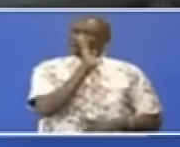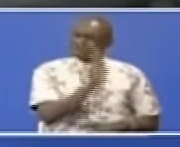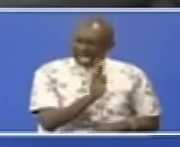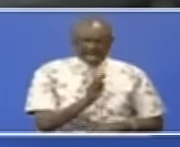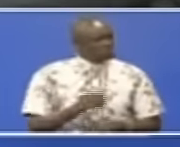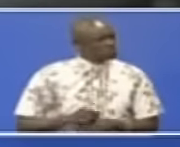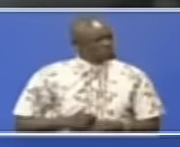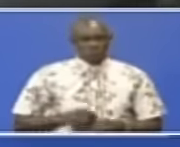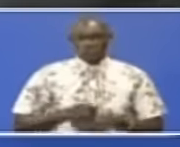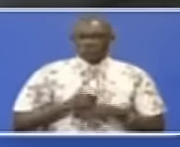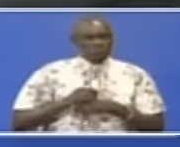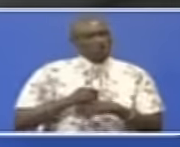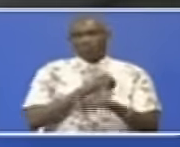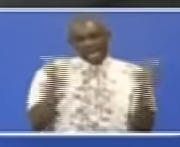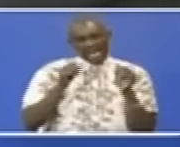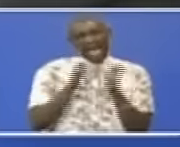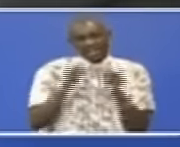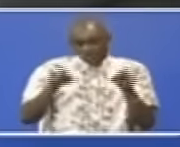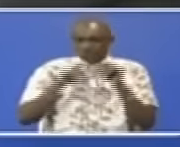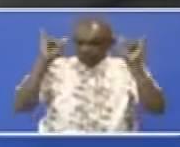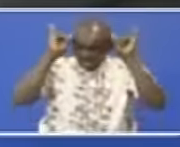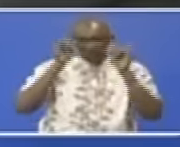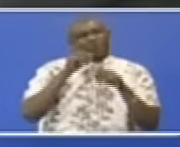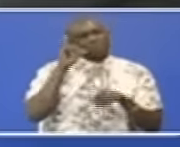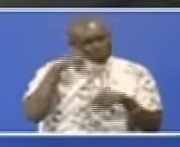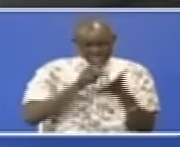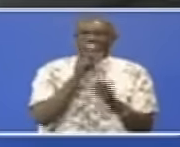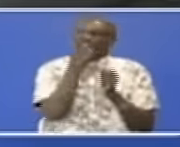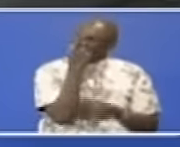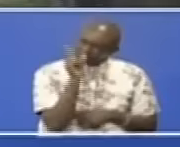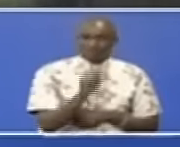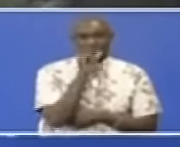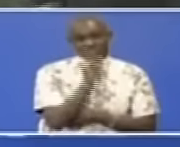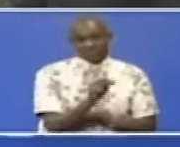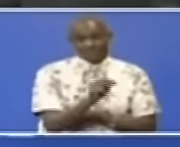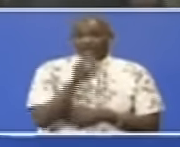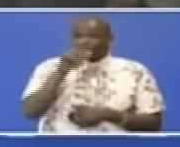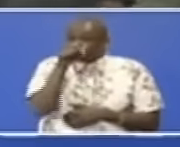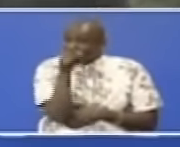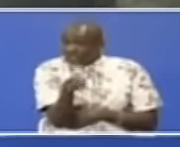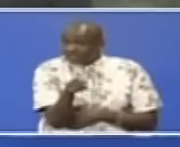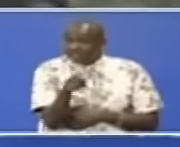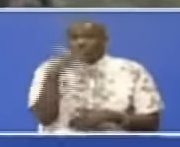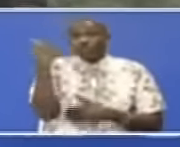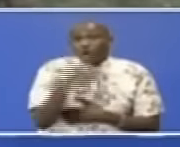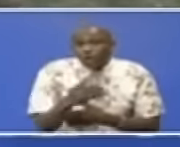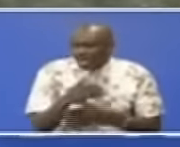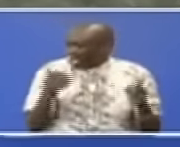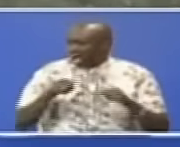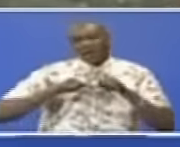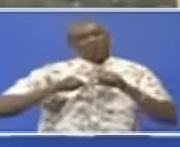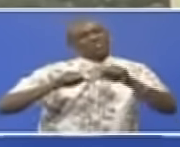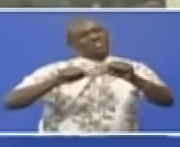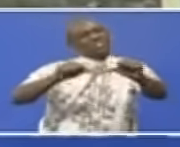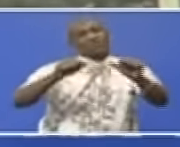and the inexpensive bride price making it easier to intermarry, a trend that may not be coming to an end anytime